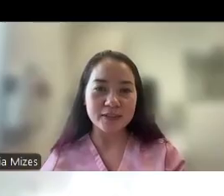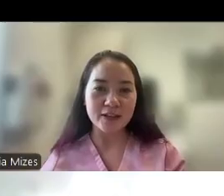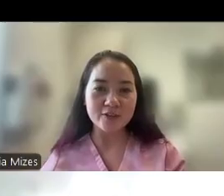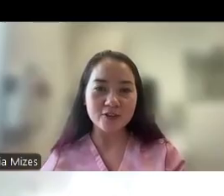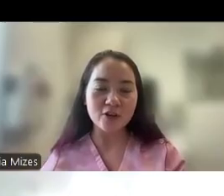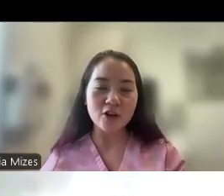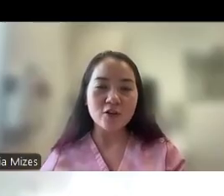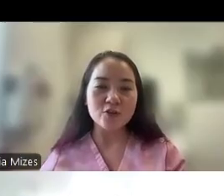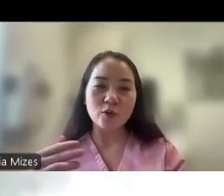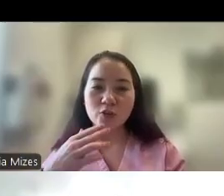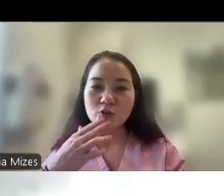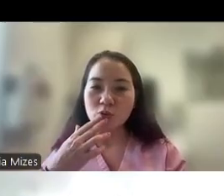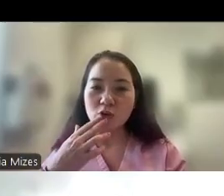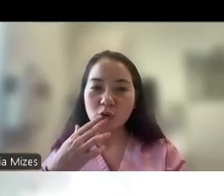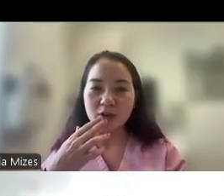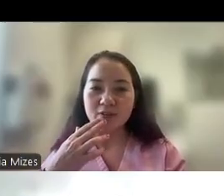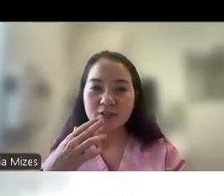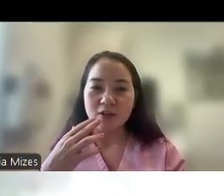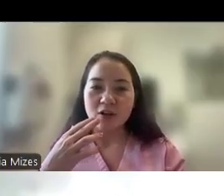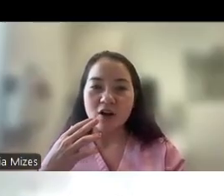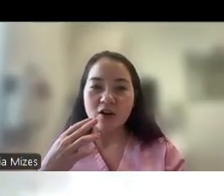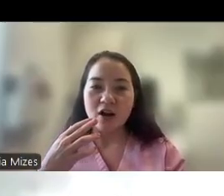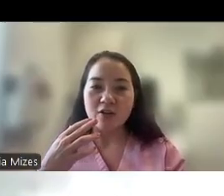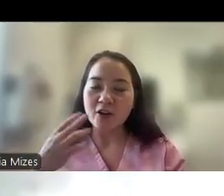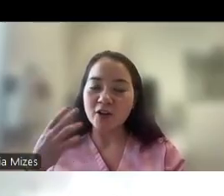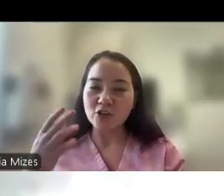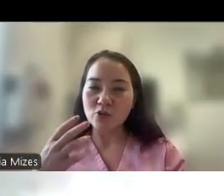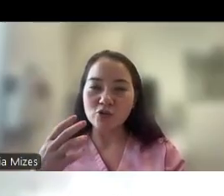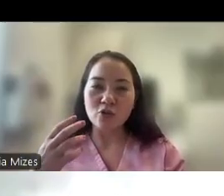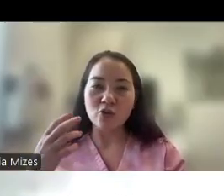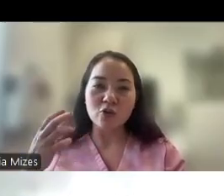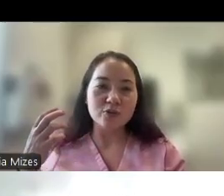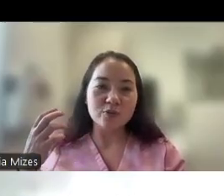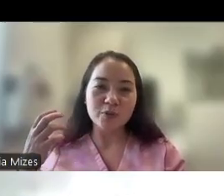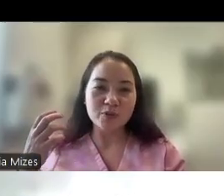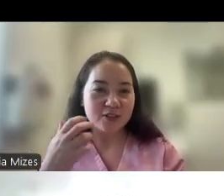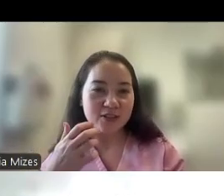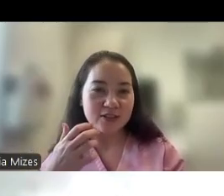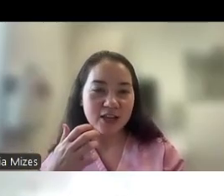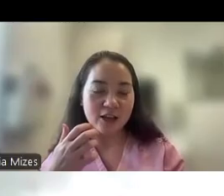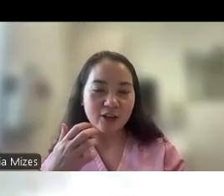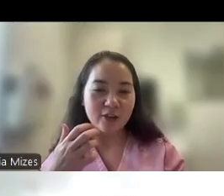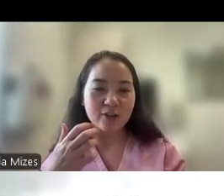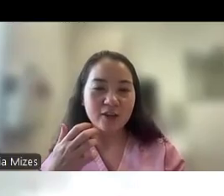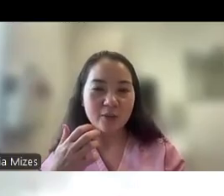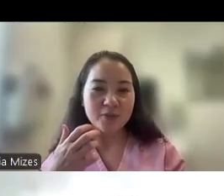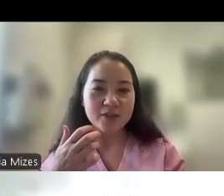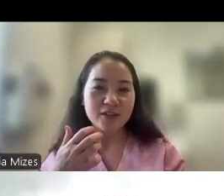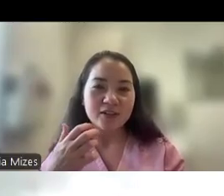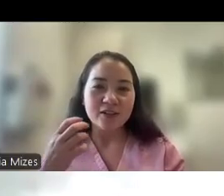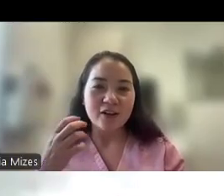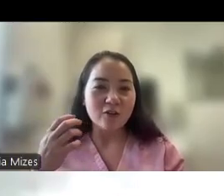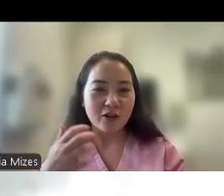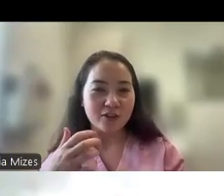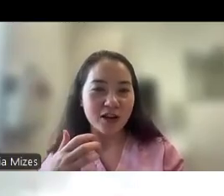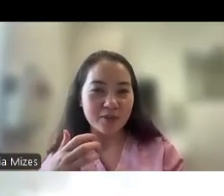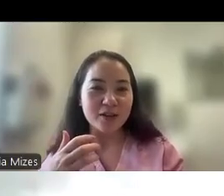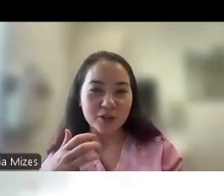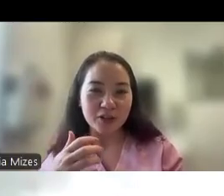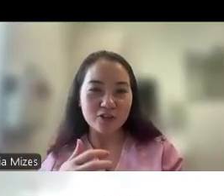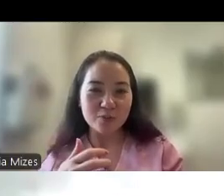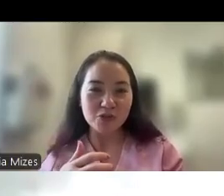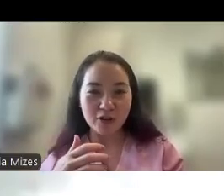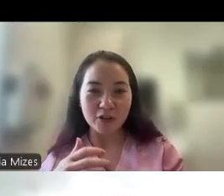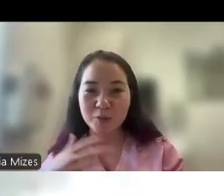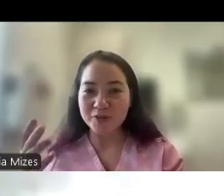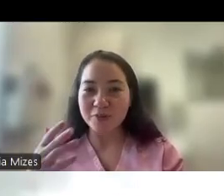to a skin cancer. So if you do notice unusual persistent scaling on the lips, a lot of the times that